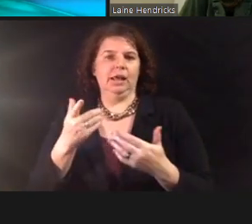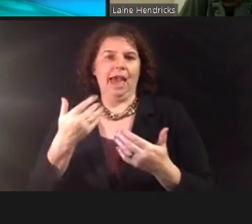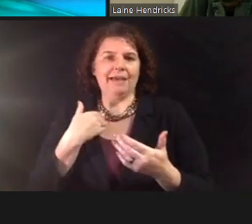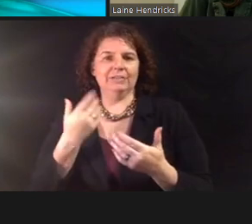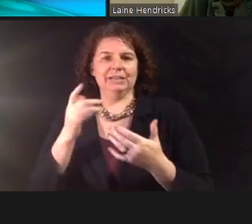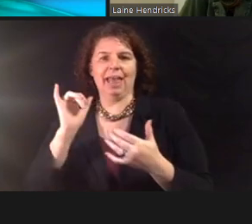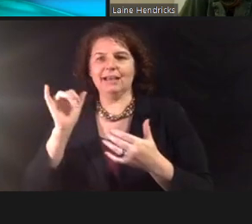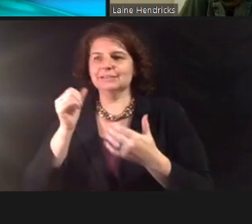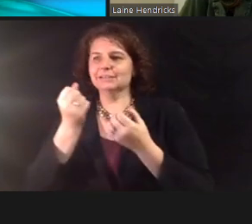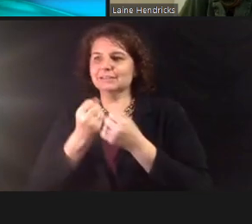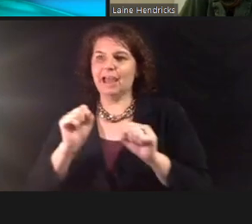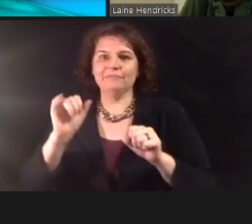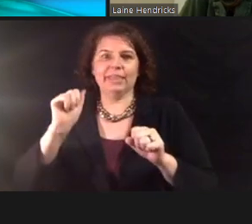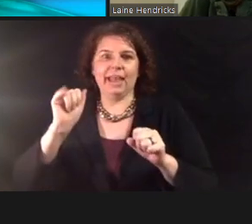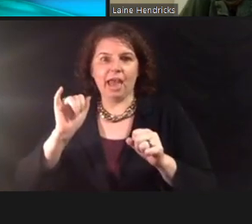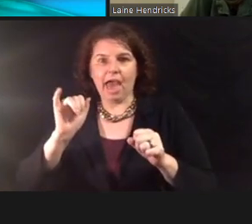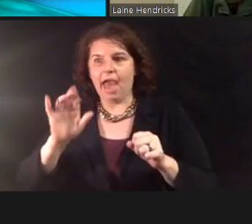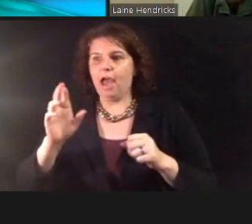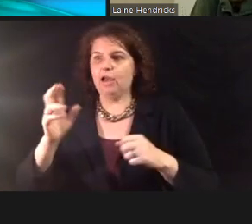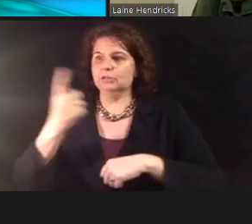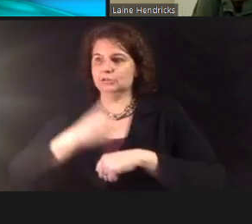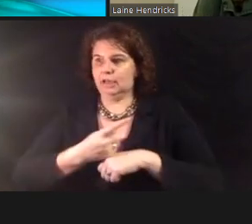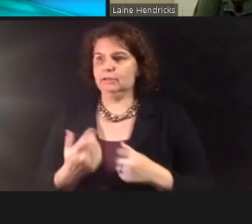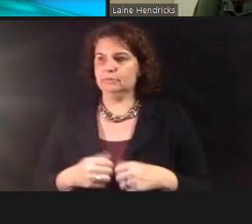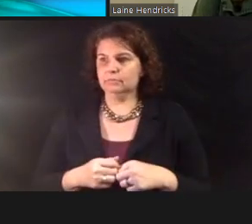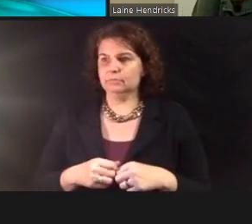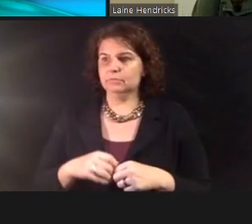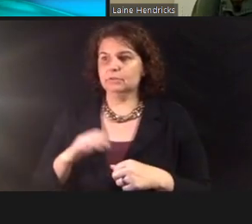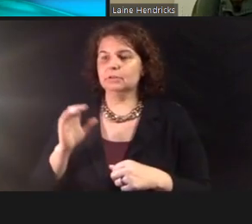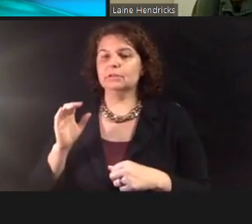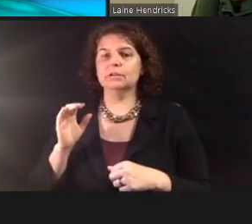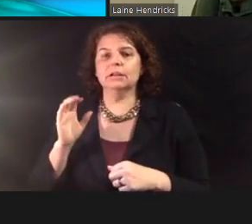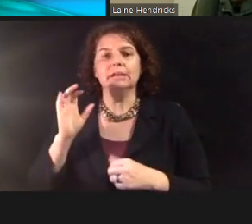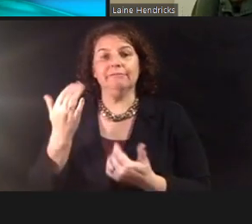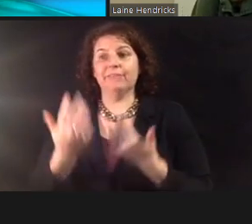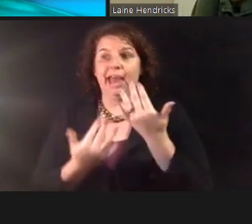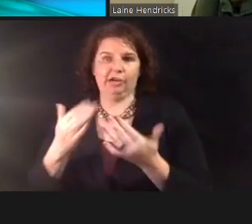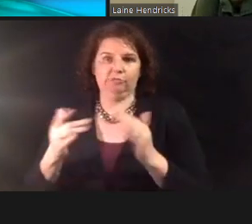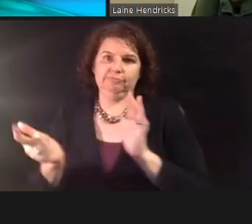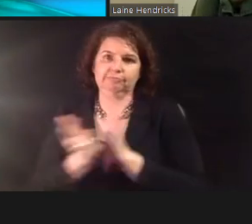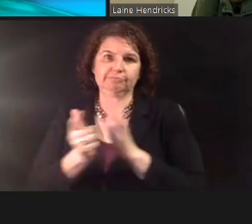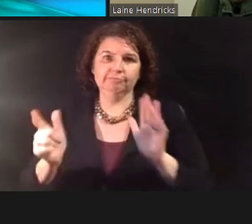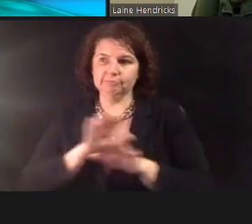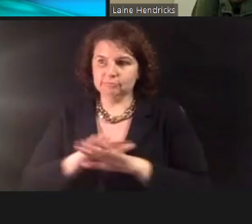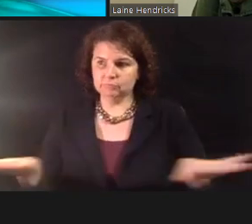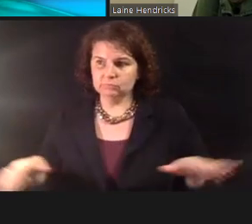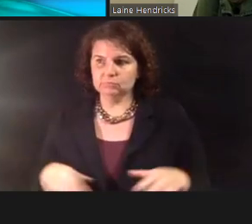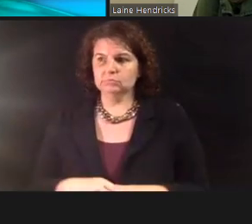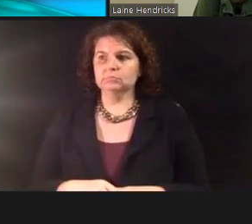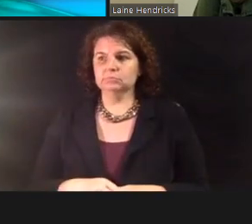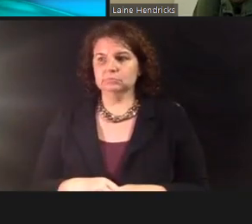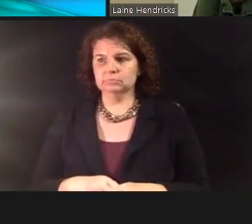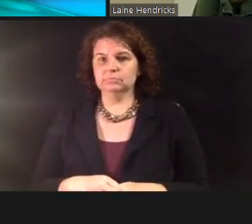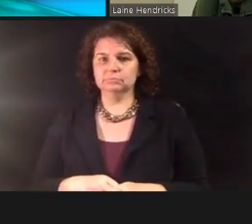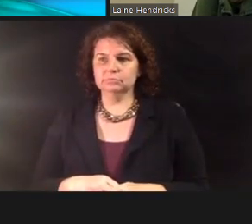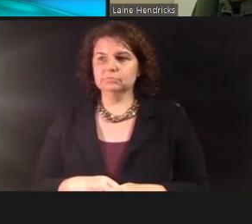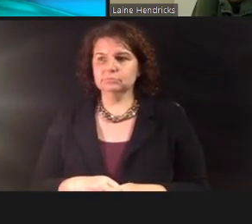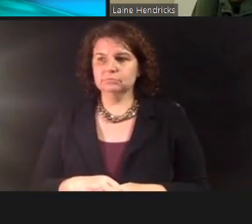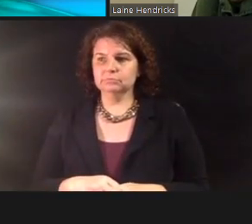fires for that particular purpose. But that question, it is true